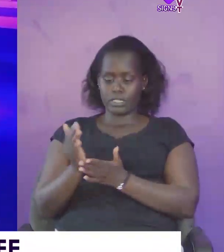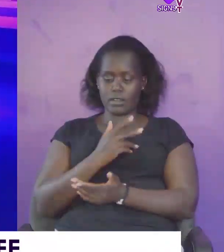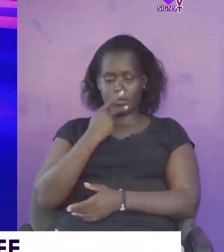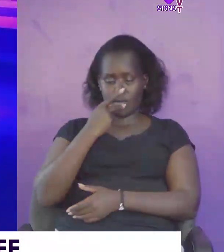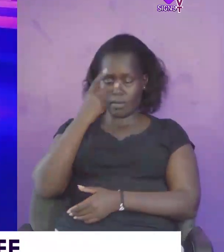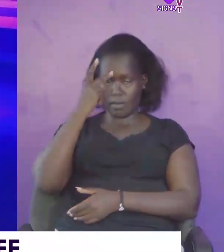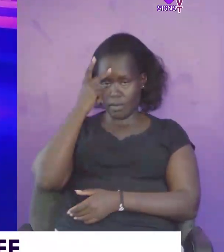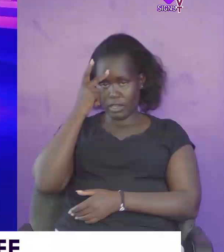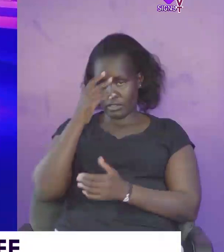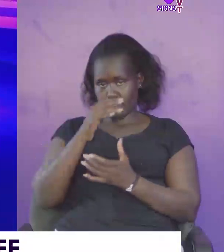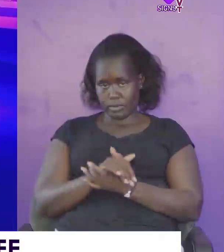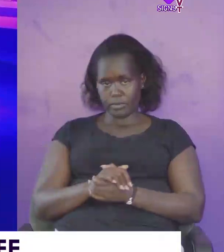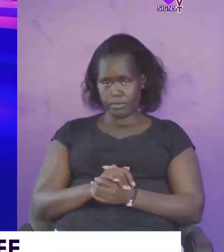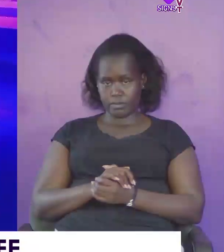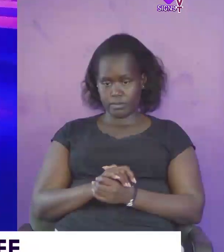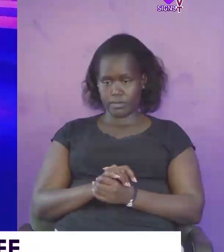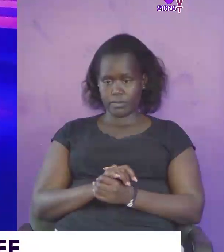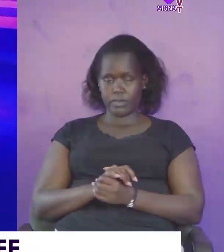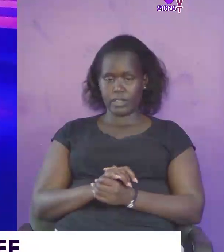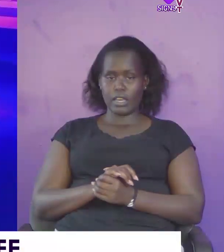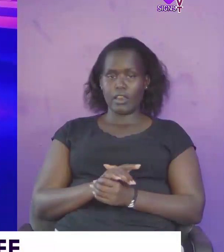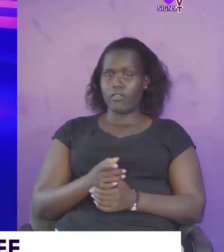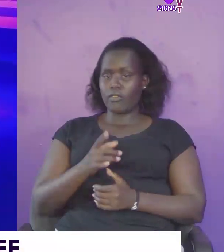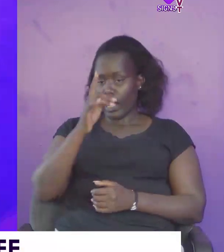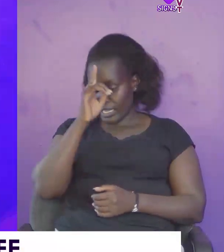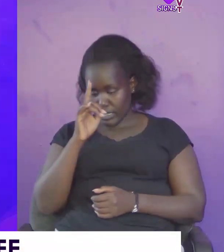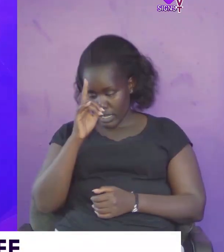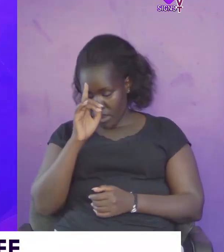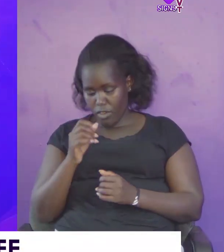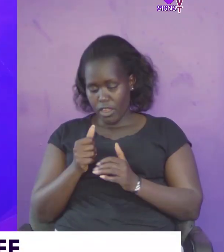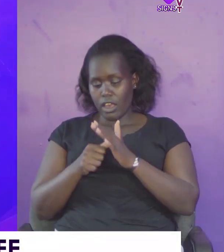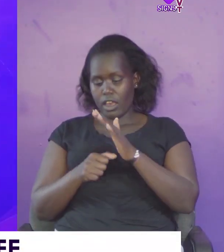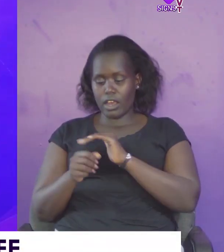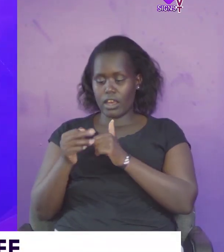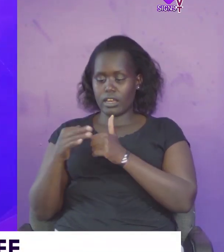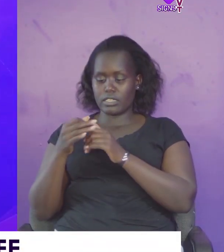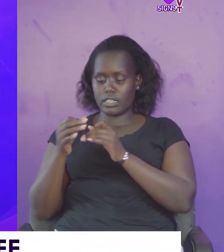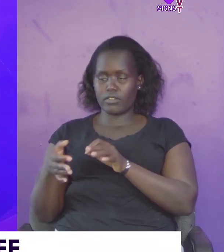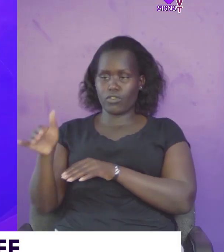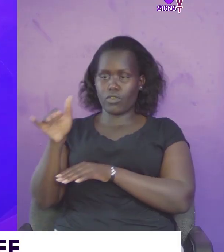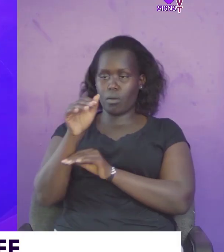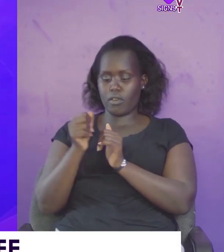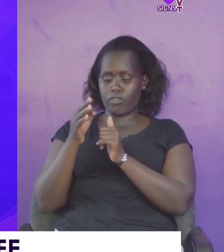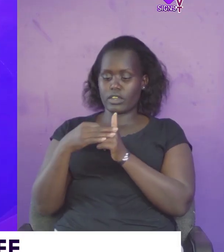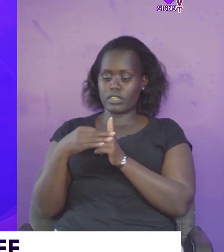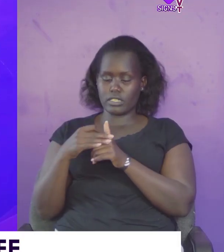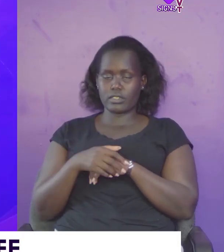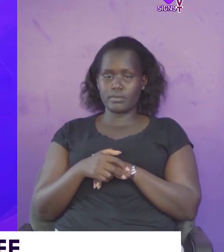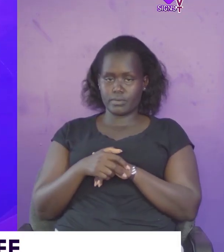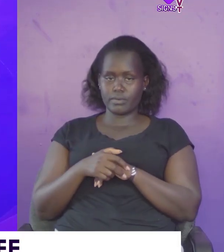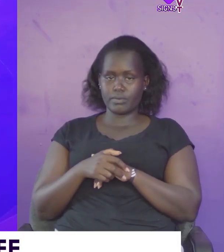of course. Absolutely. Because, This is strictly for the under 18s. Yeah. Of course, if you're above 18, we I think assume you're an I think